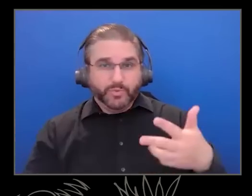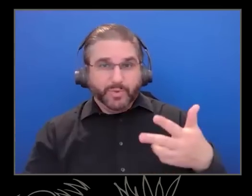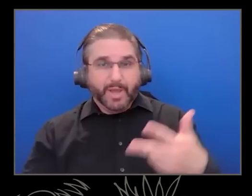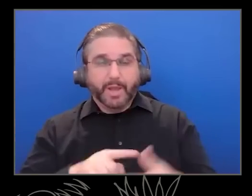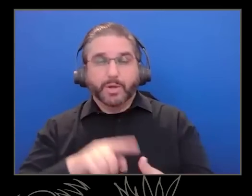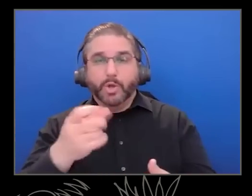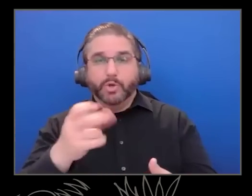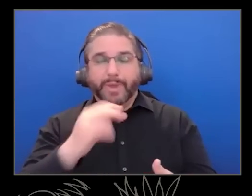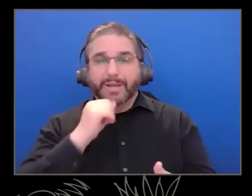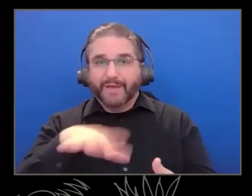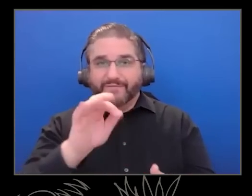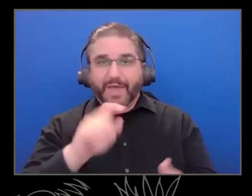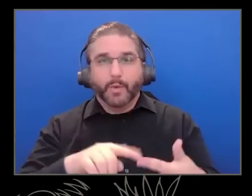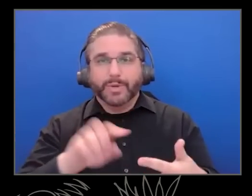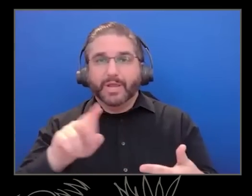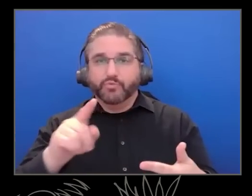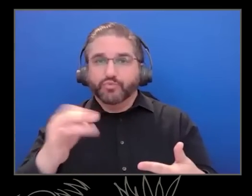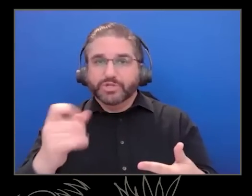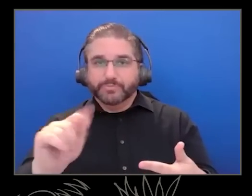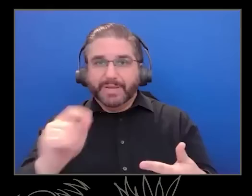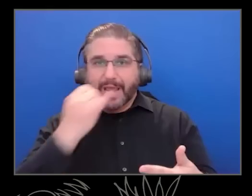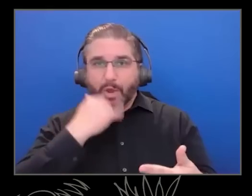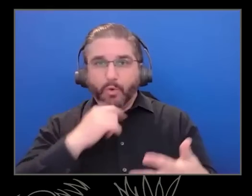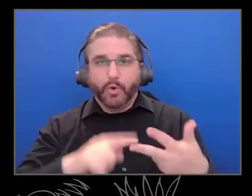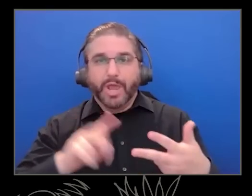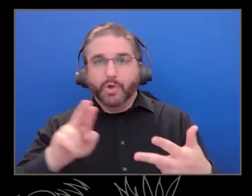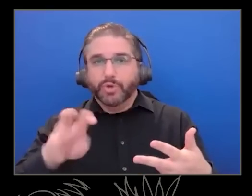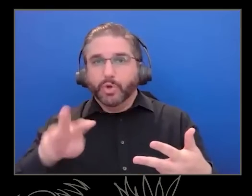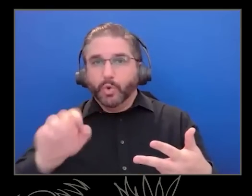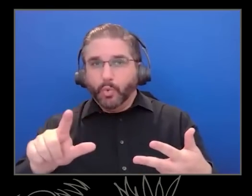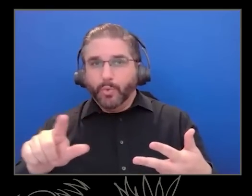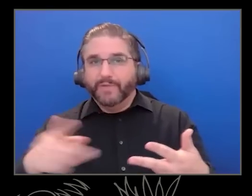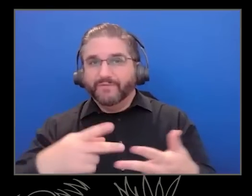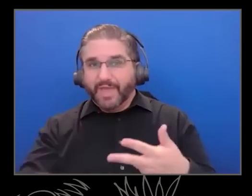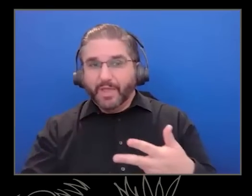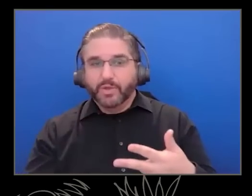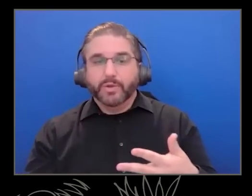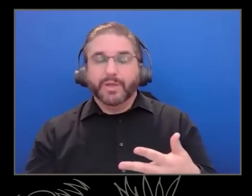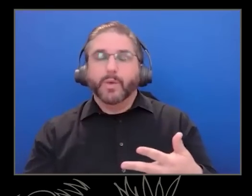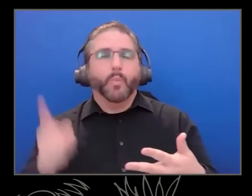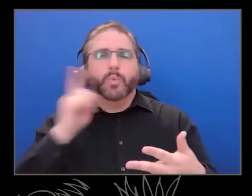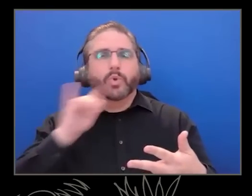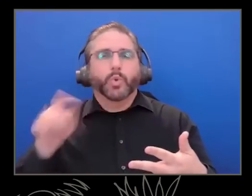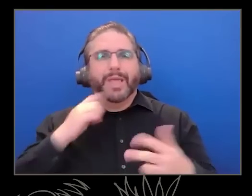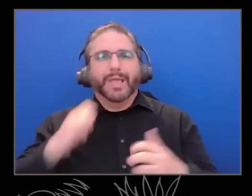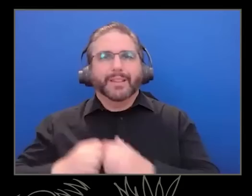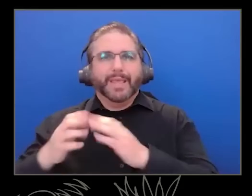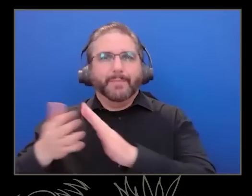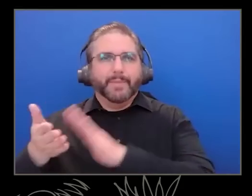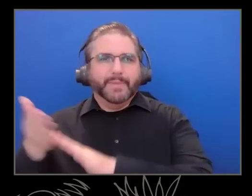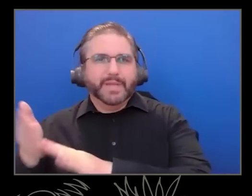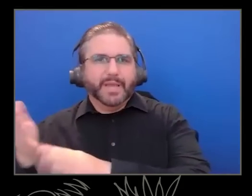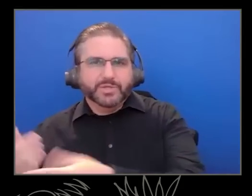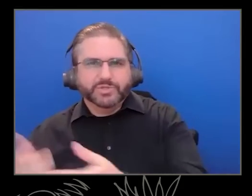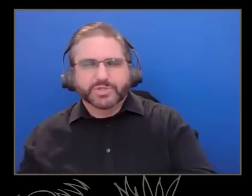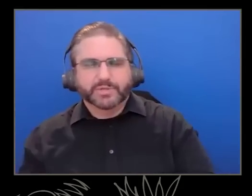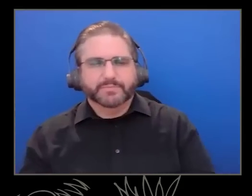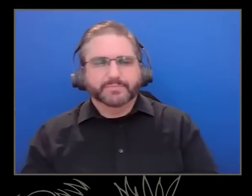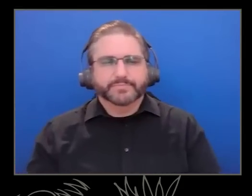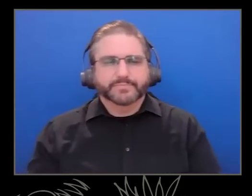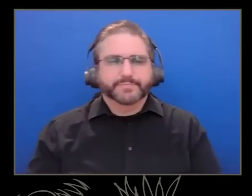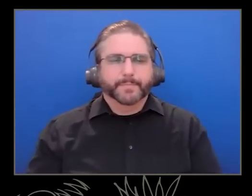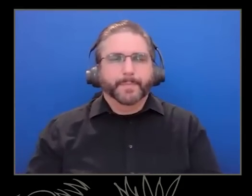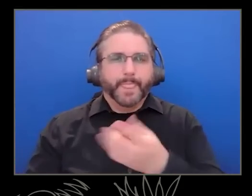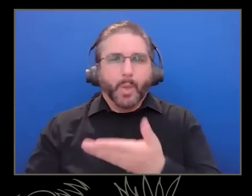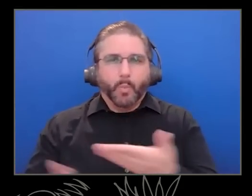found, enrichment error, and renewal failure. If we look at what this looks like in implementation, right? One thing to narrow